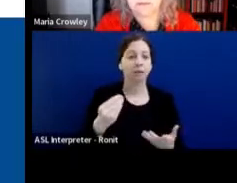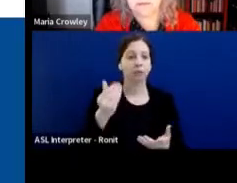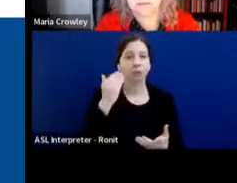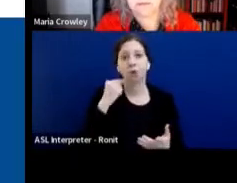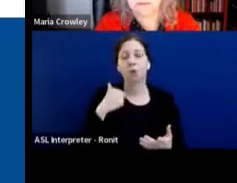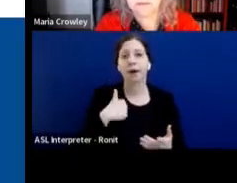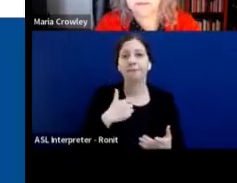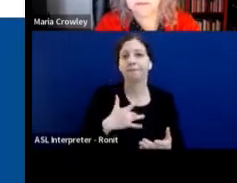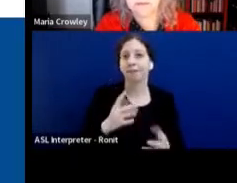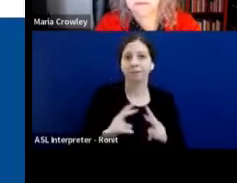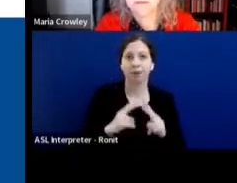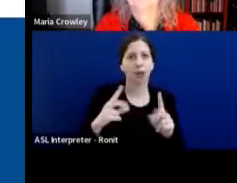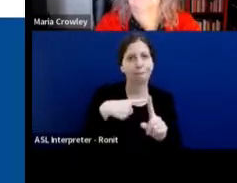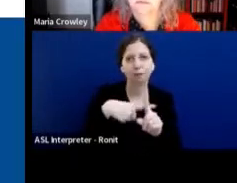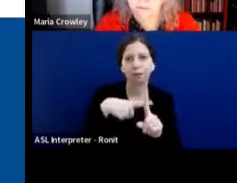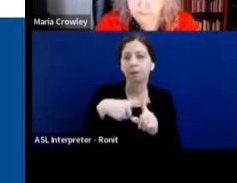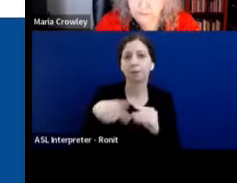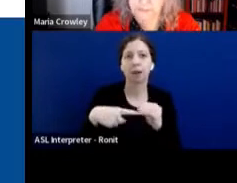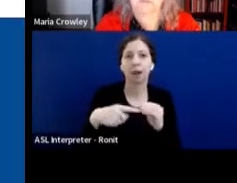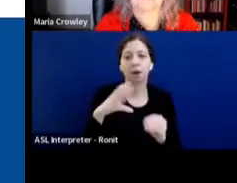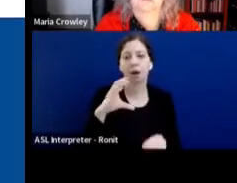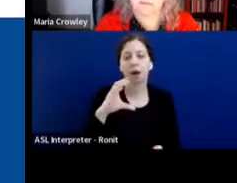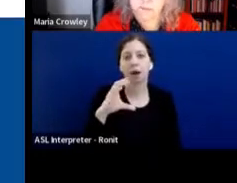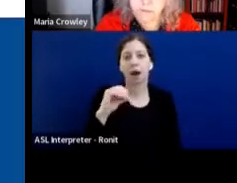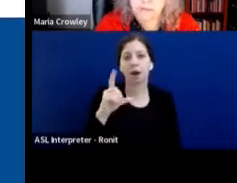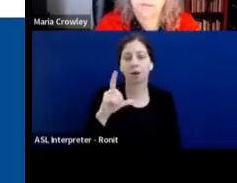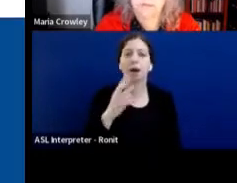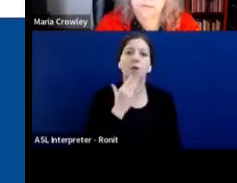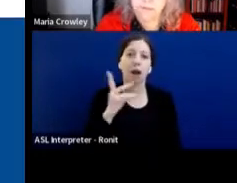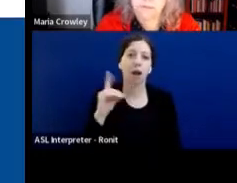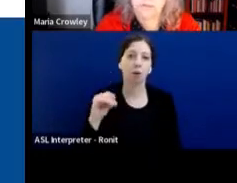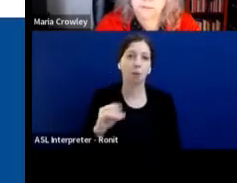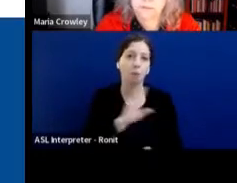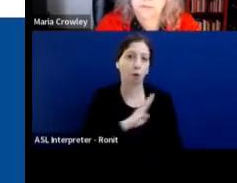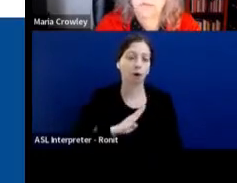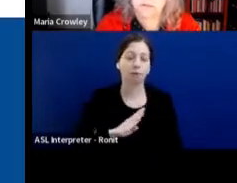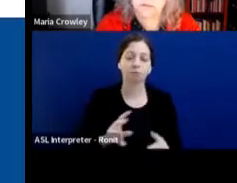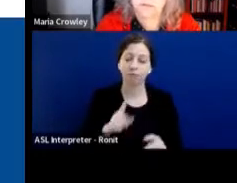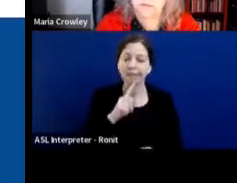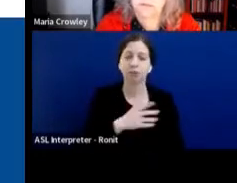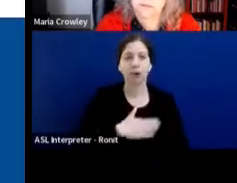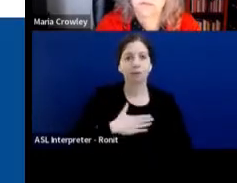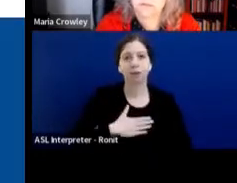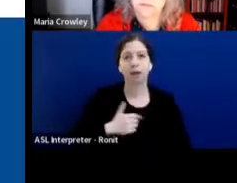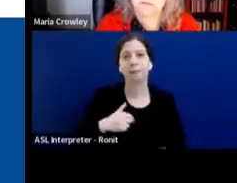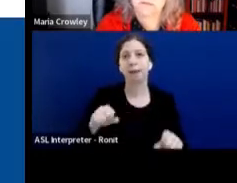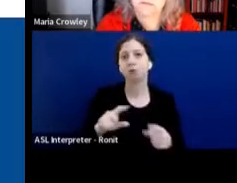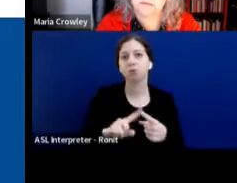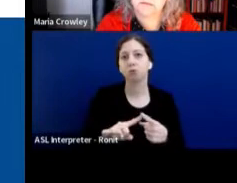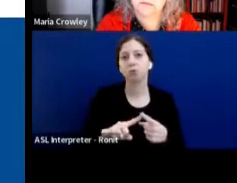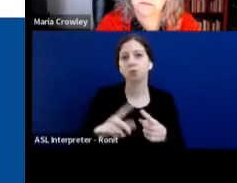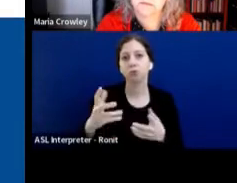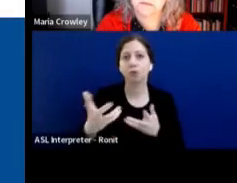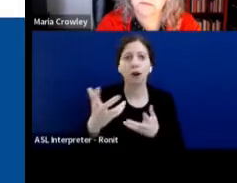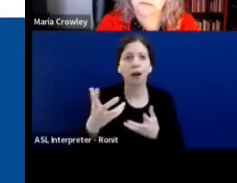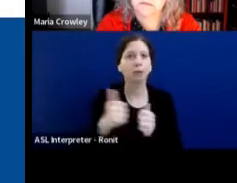I felt very positive about the Colorado board, and I'm very grateful that I've been able to interact with other states,